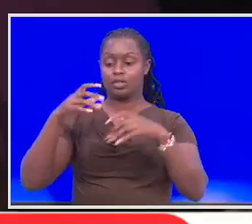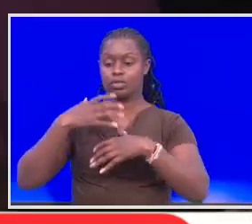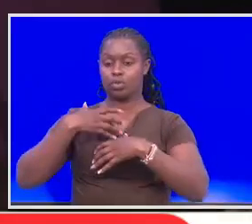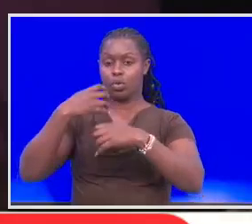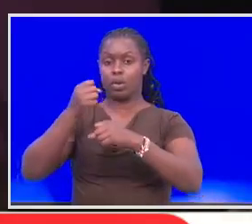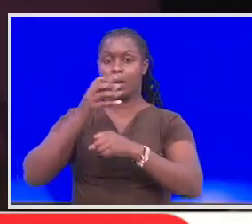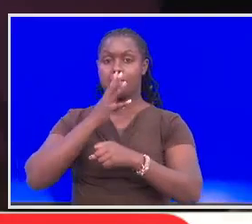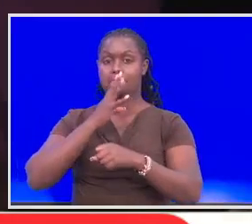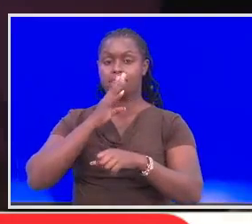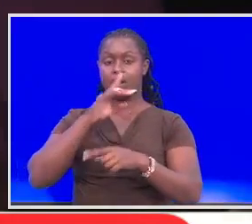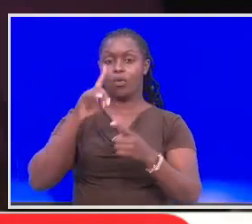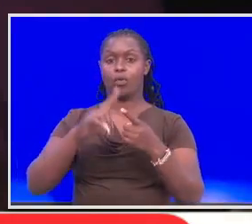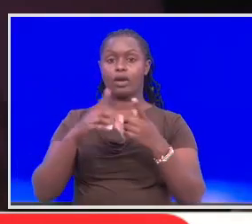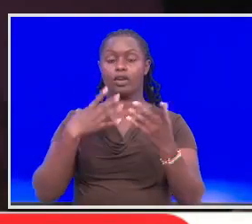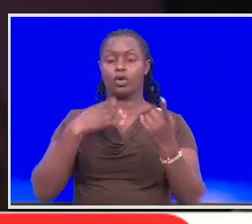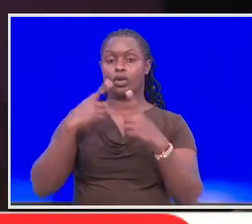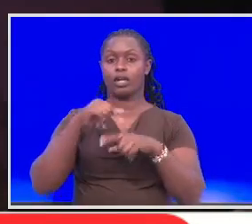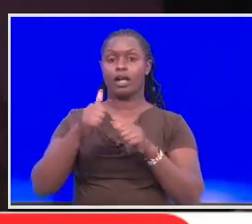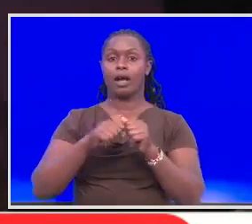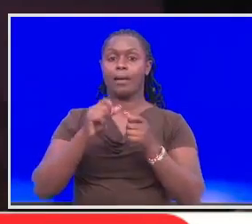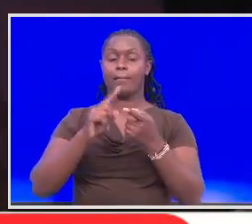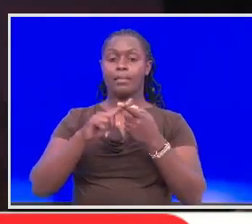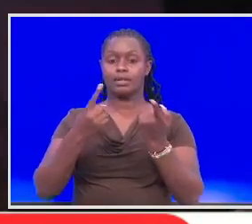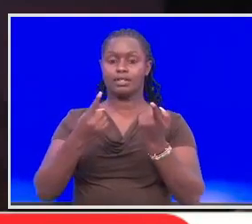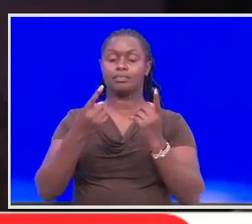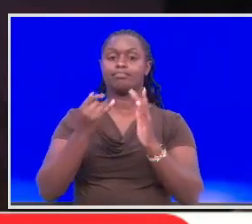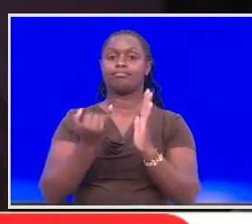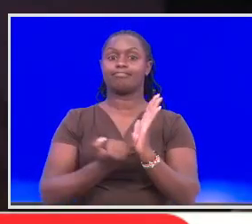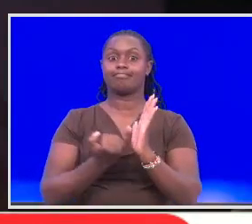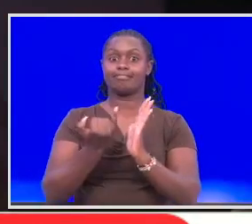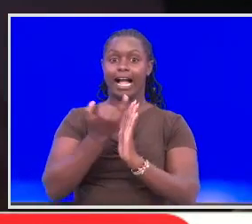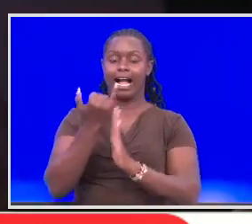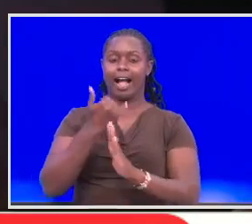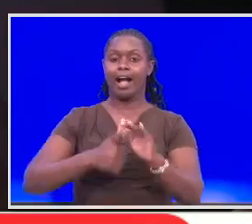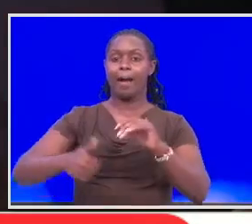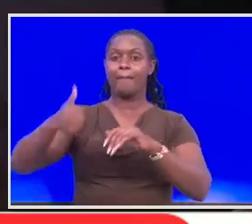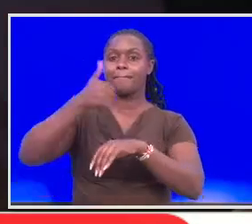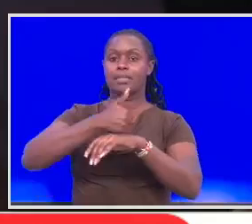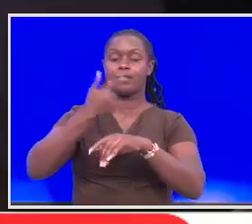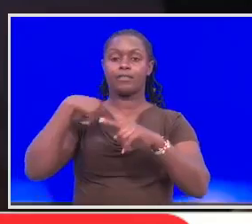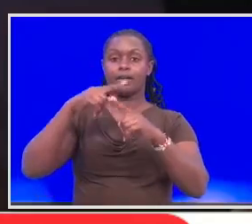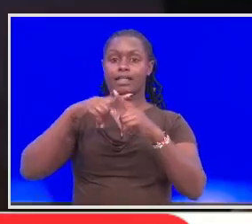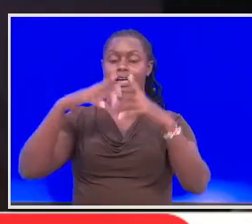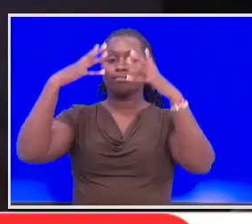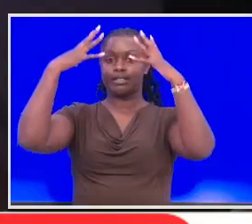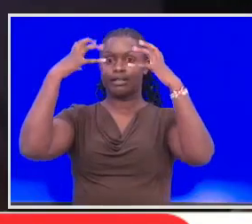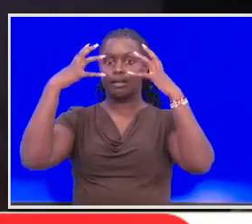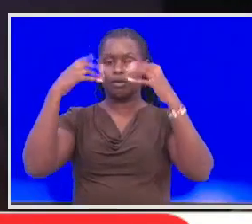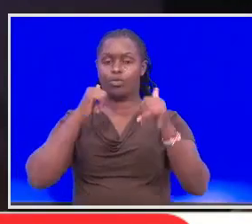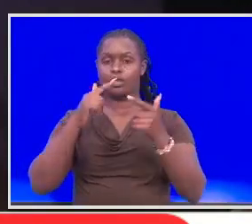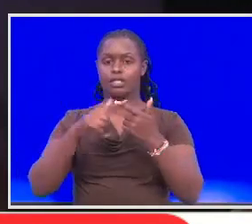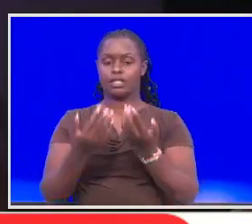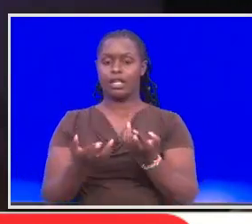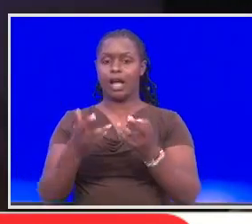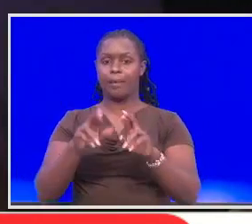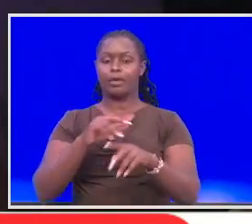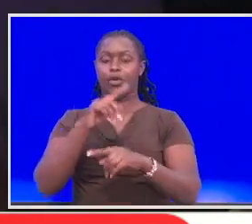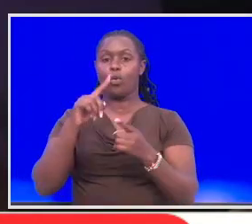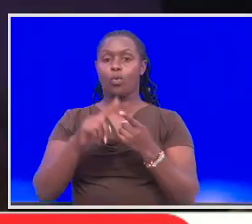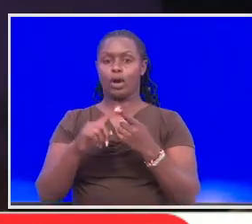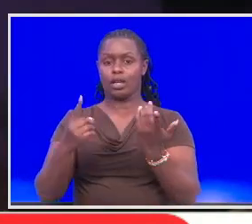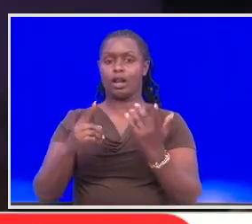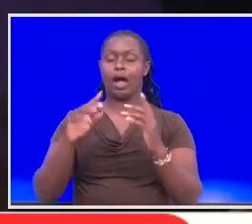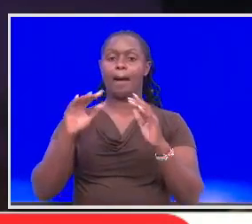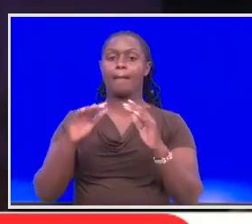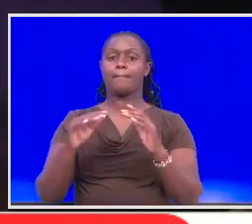during the Rising Above Stigma Mental Health Summit 2023, which is happening against the backdrop of the World Health Mental